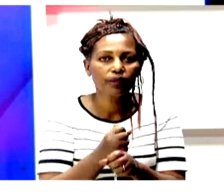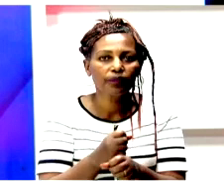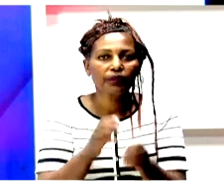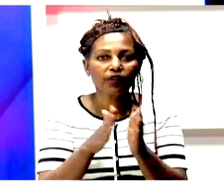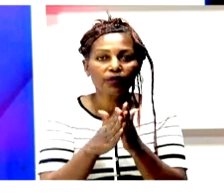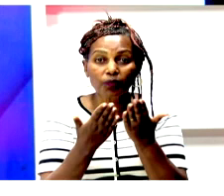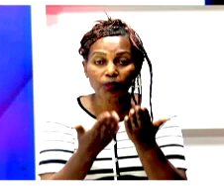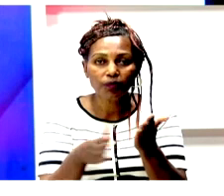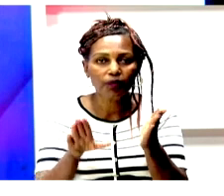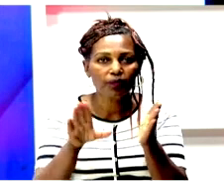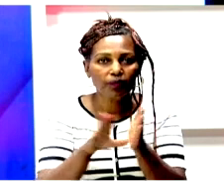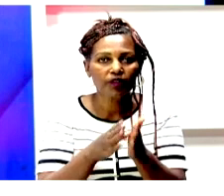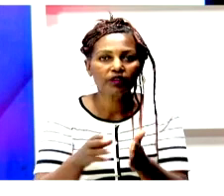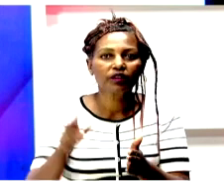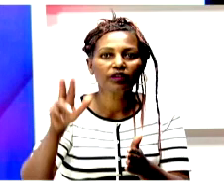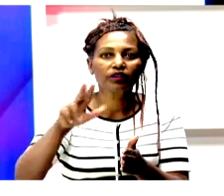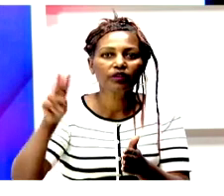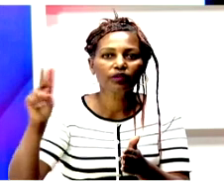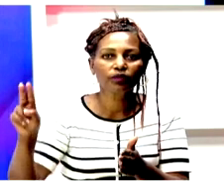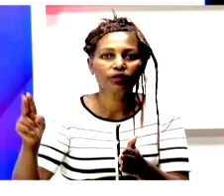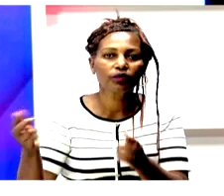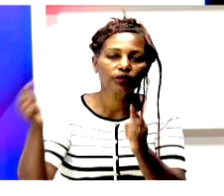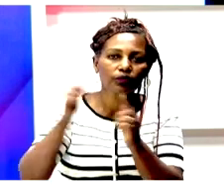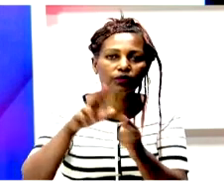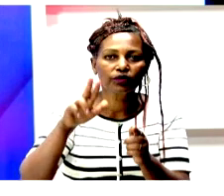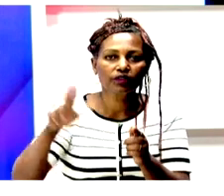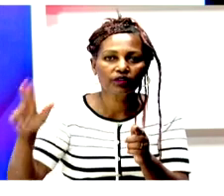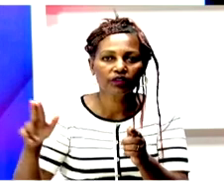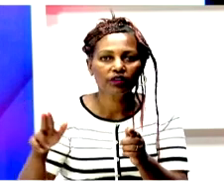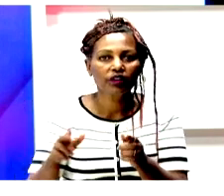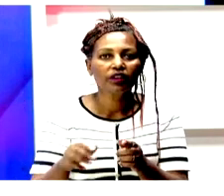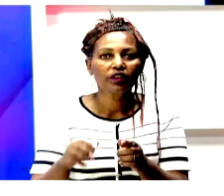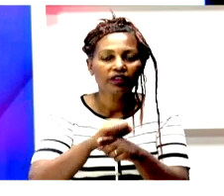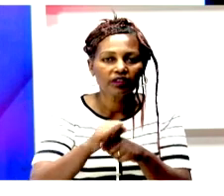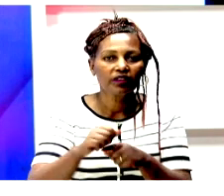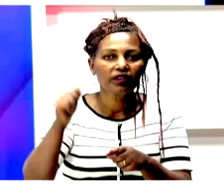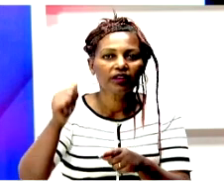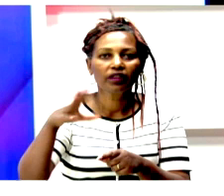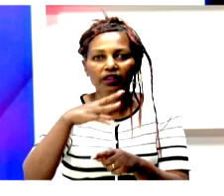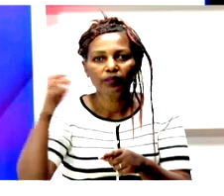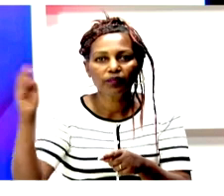32 to 33, exercise A and B.